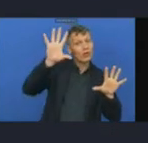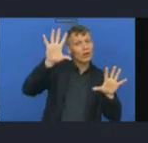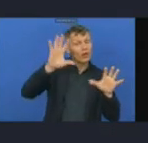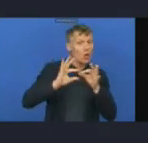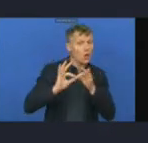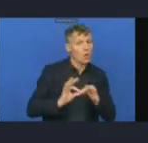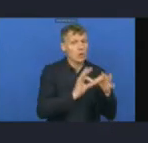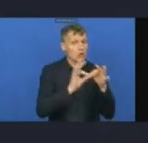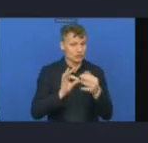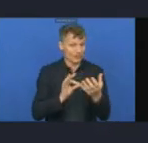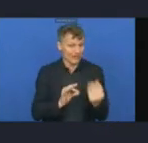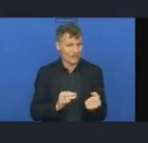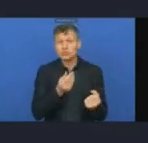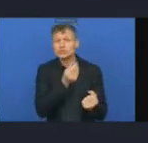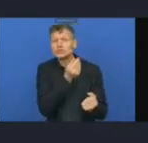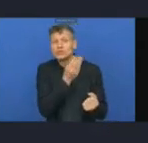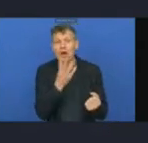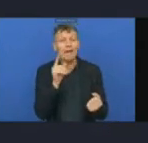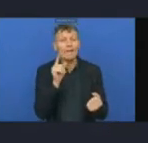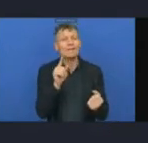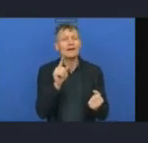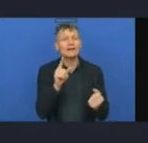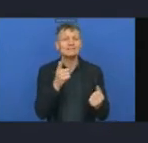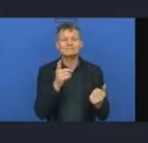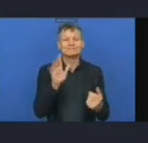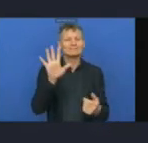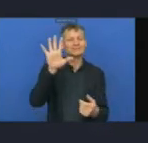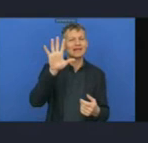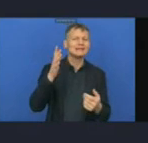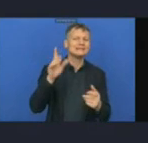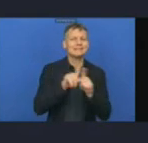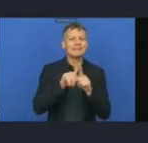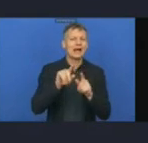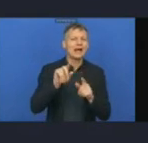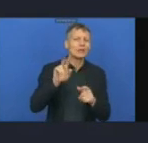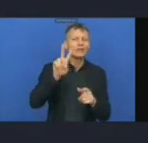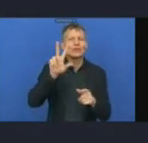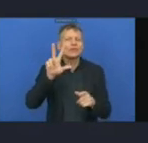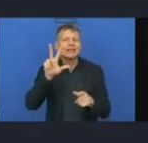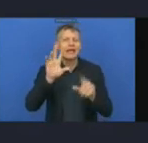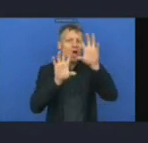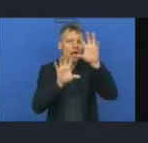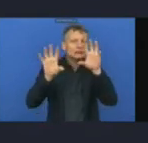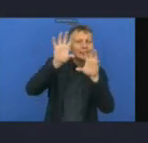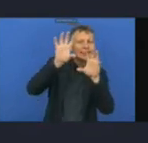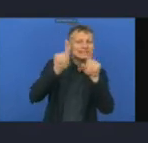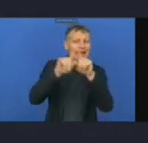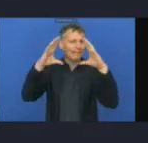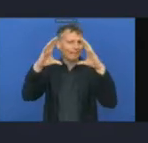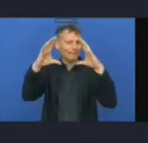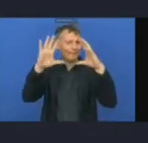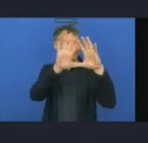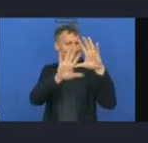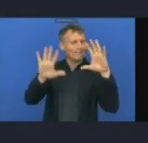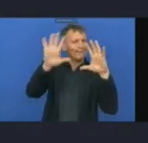among countries that they belong of the same area, which is really also important, because we can have also third country associated